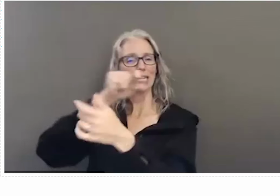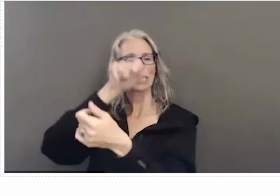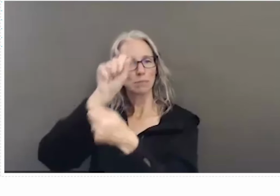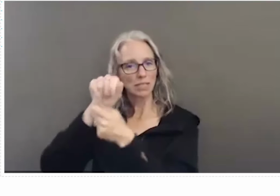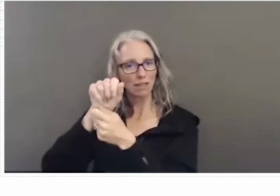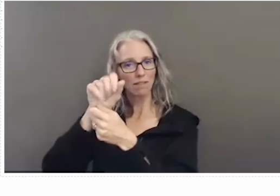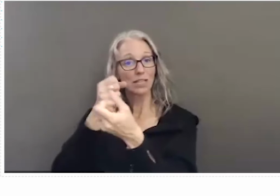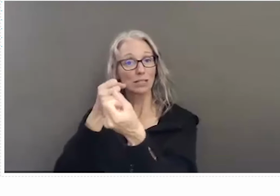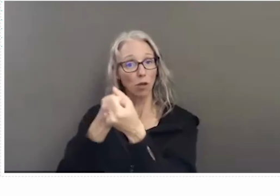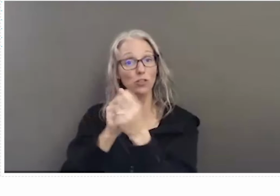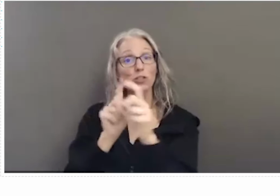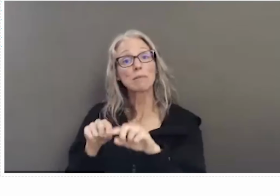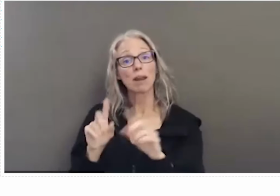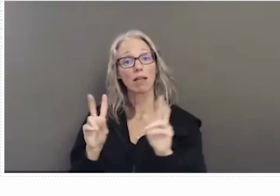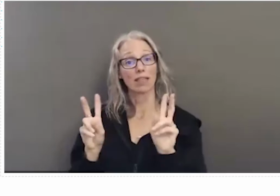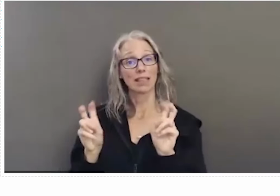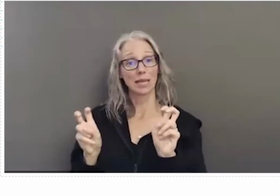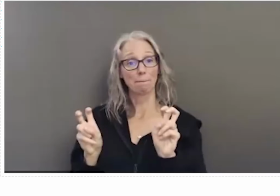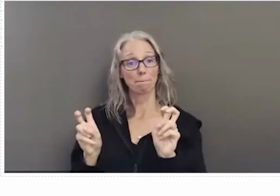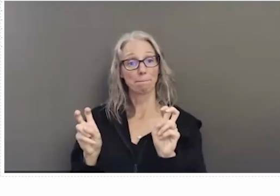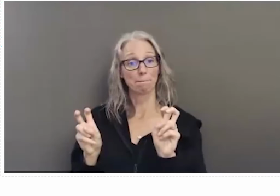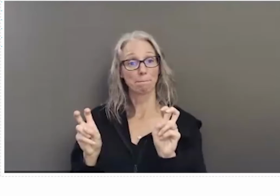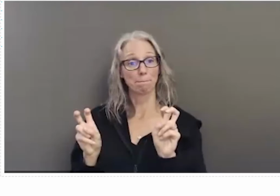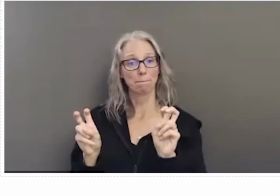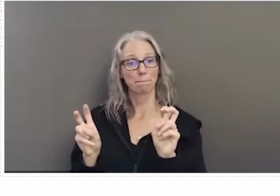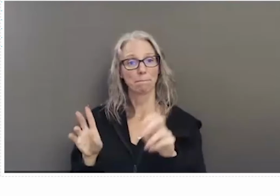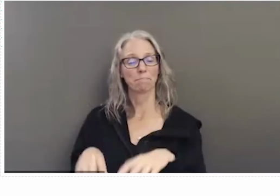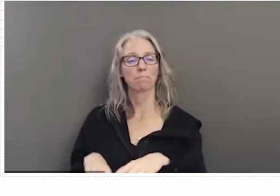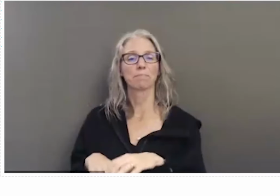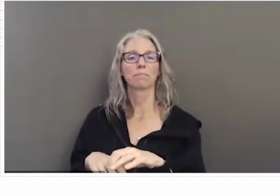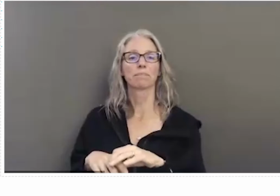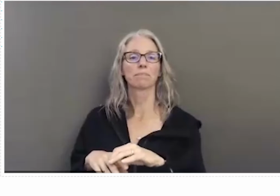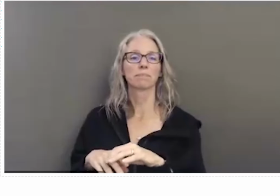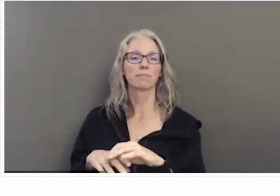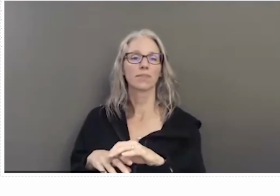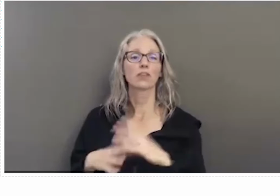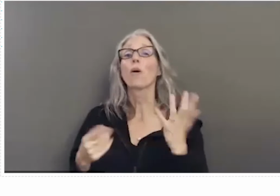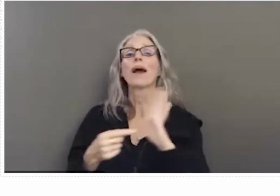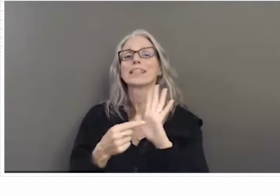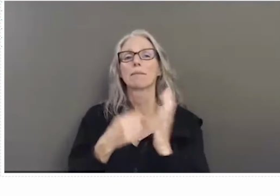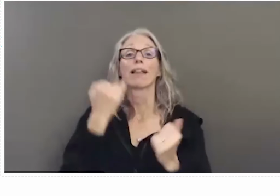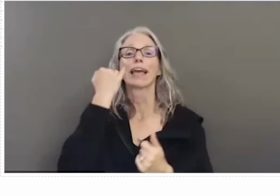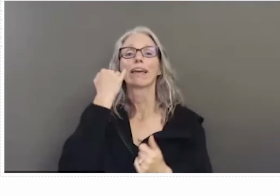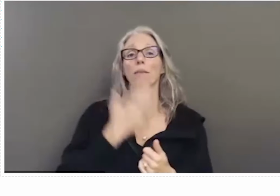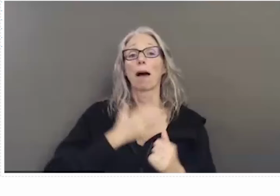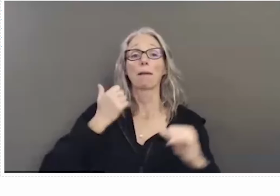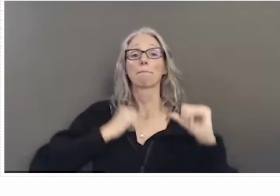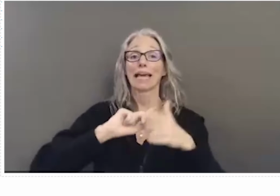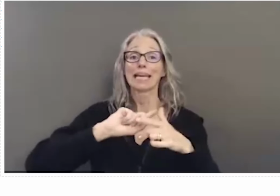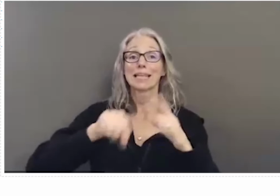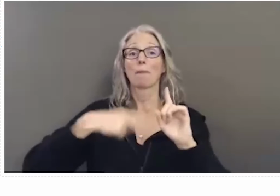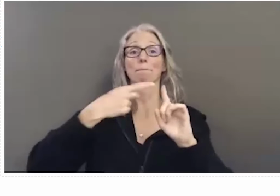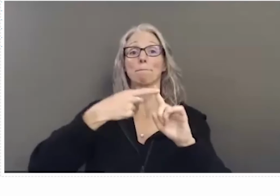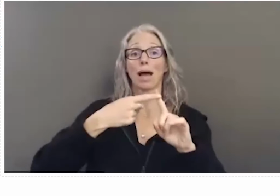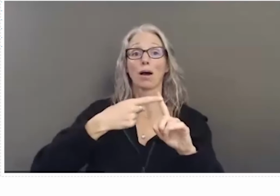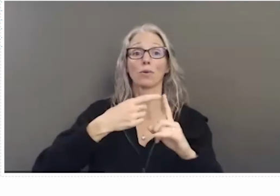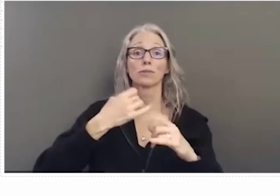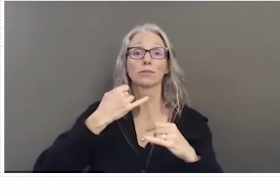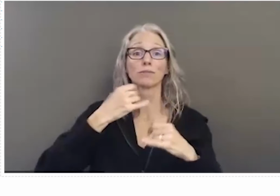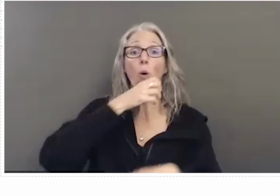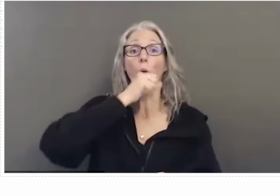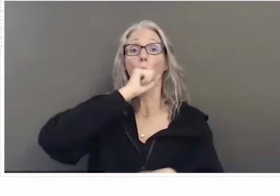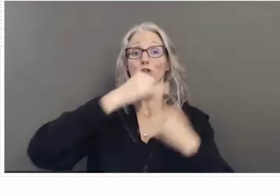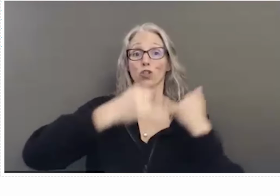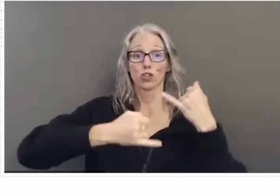The last bit of the question is, let's say my play is about orange juice. Do I contact Tropicana? Yes. I think that is actually